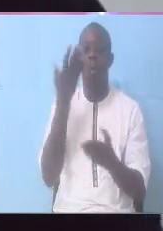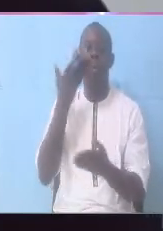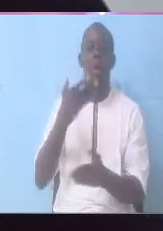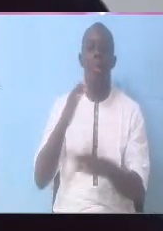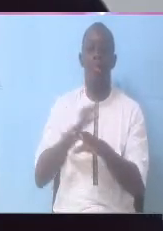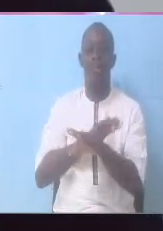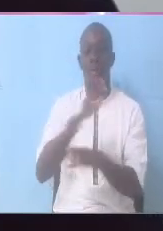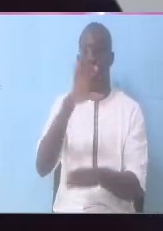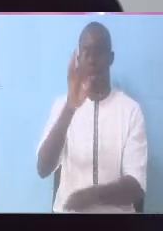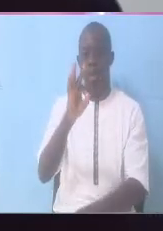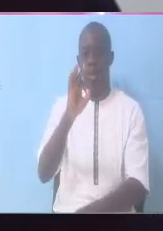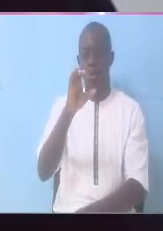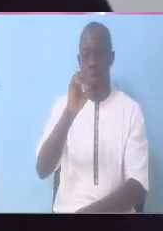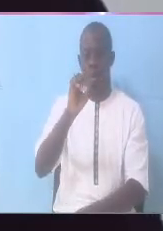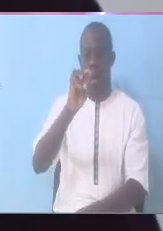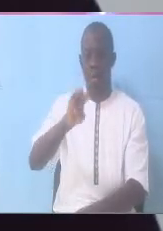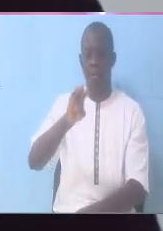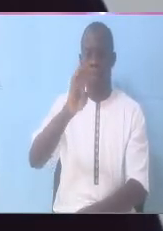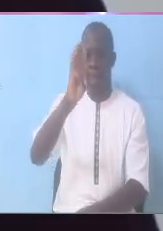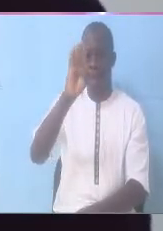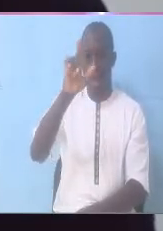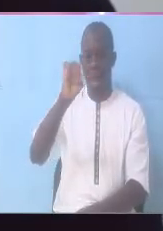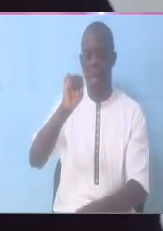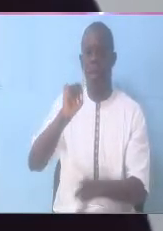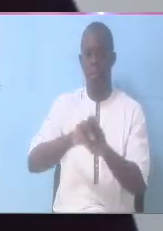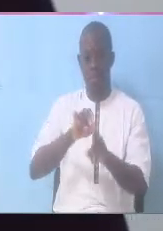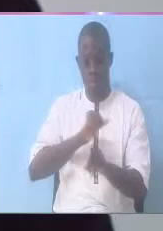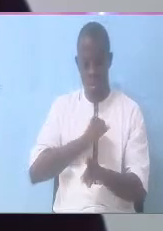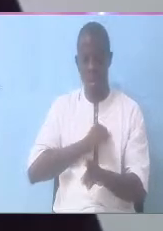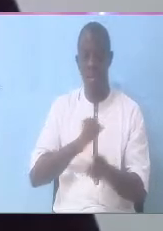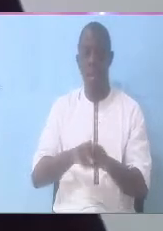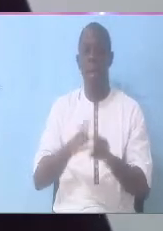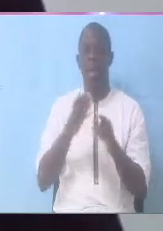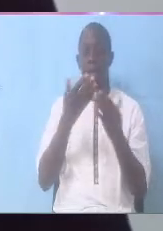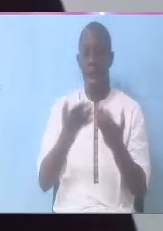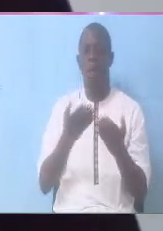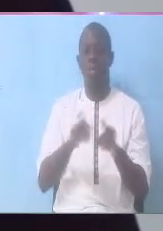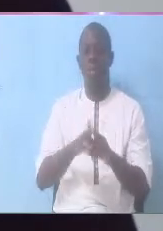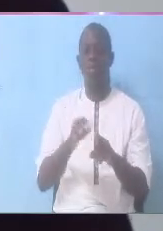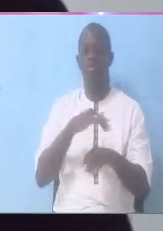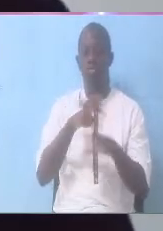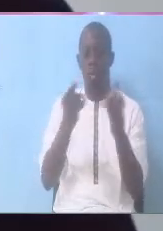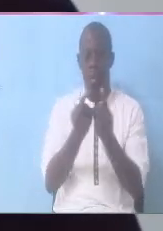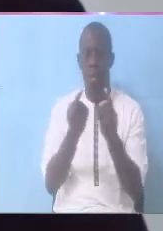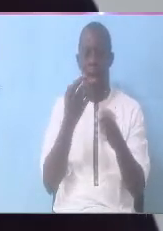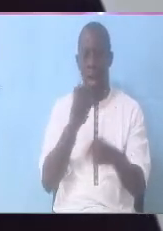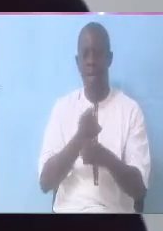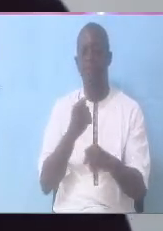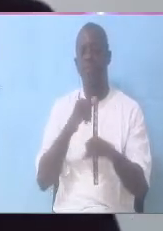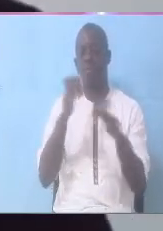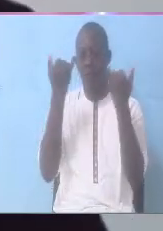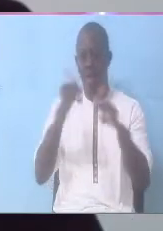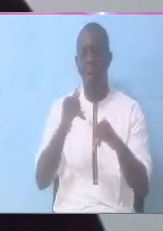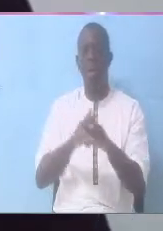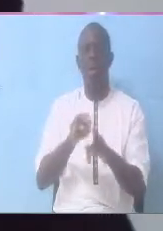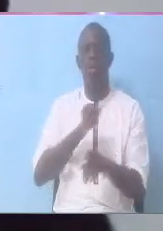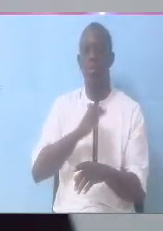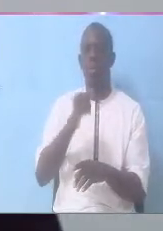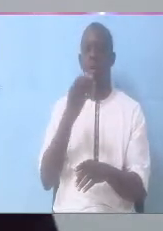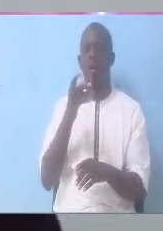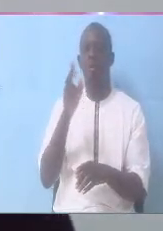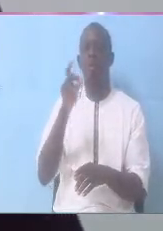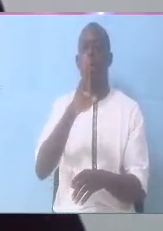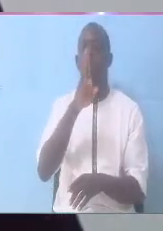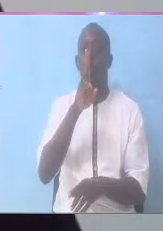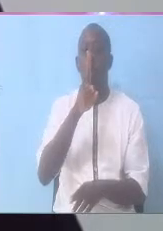kalol filile. I said to him, who? He said to me, you will hear it on the news. Birin Tumbul beji kanduma ay ñina fanyen